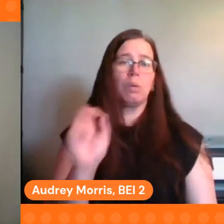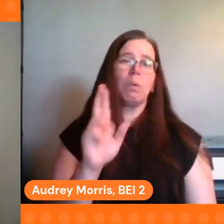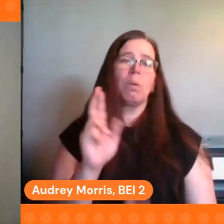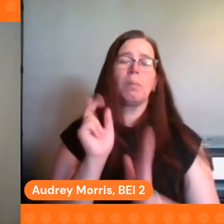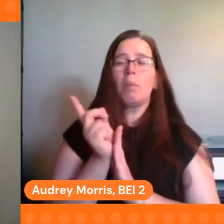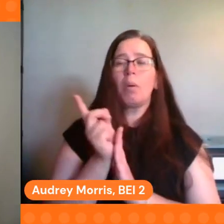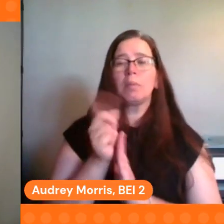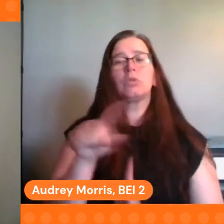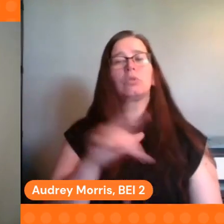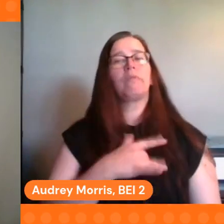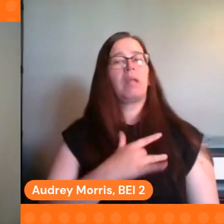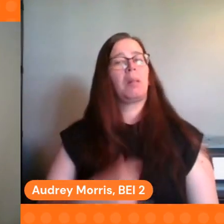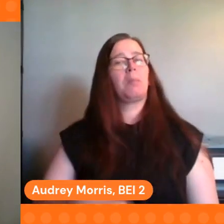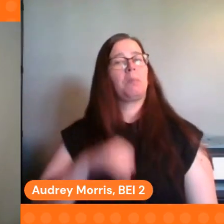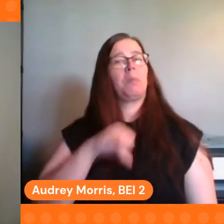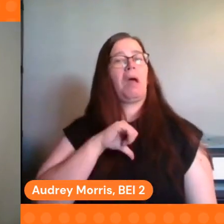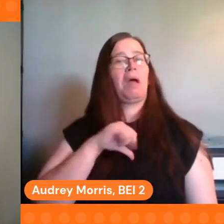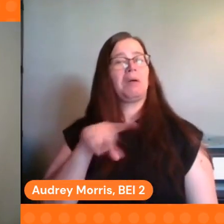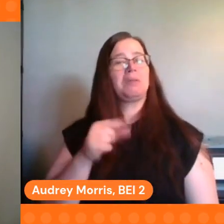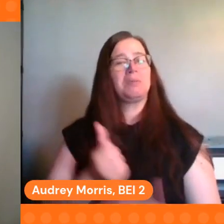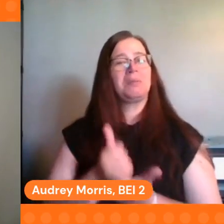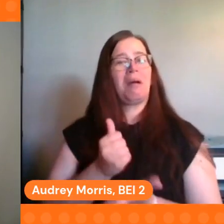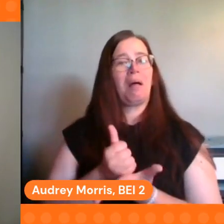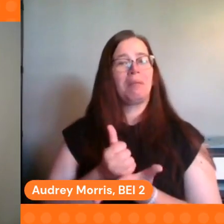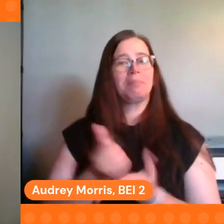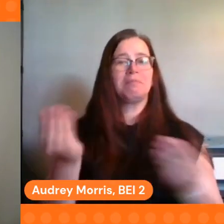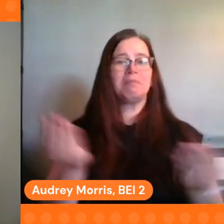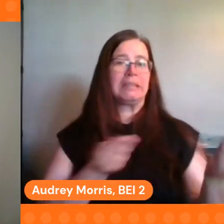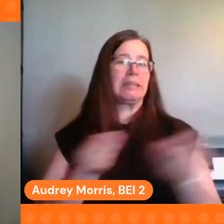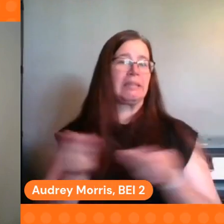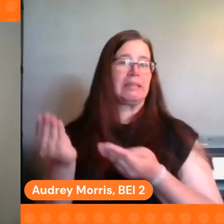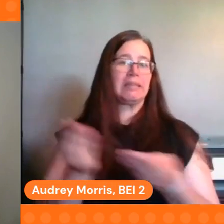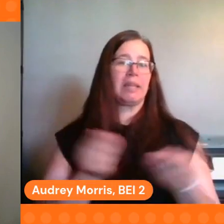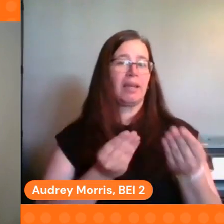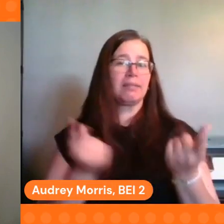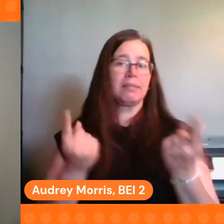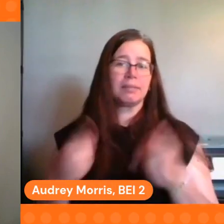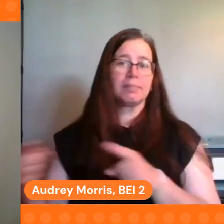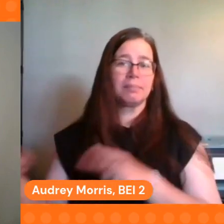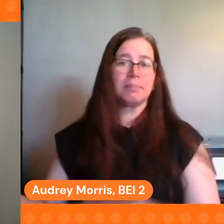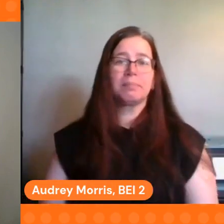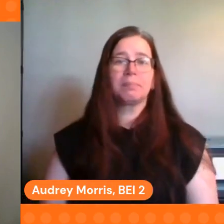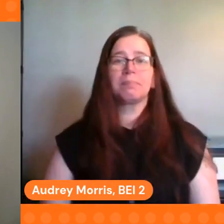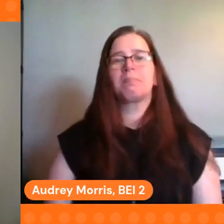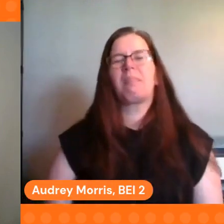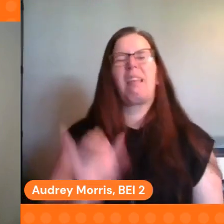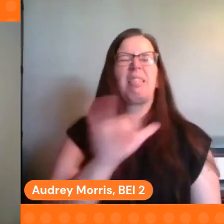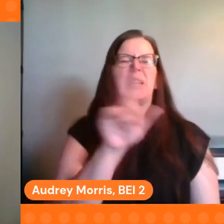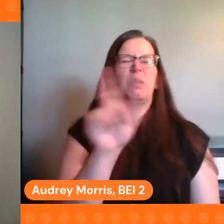proud of that you helped to kind of facilitate? That's a question for anybody.